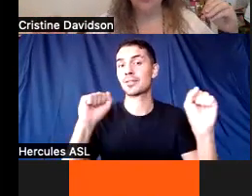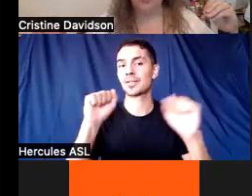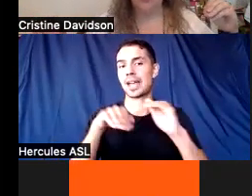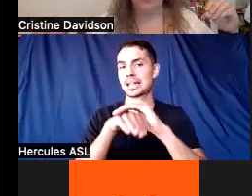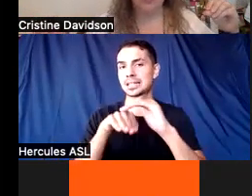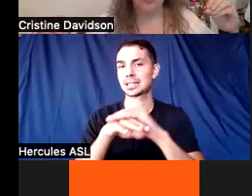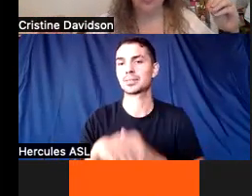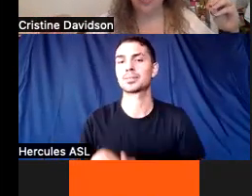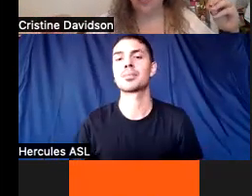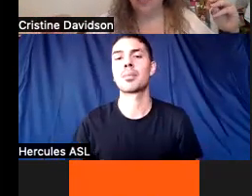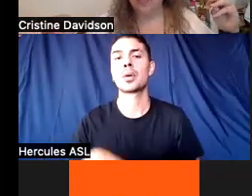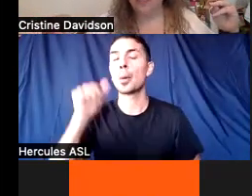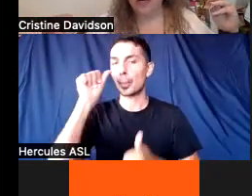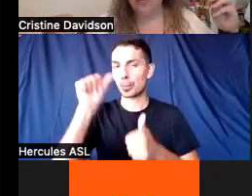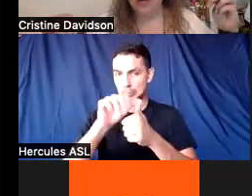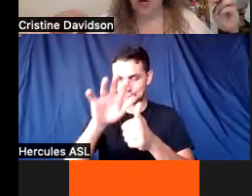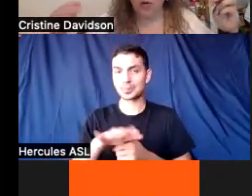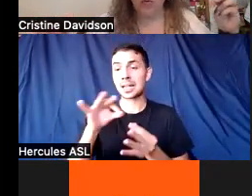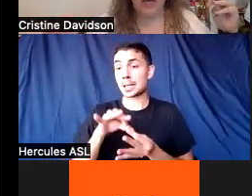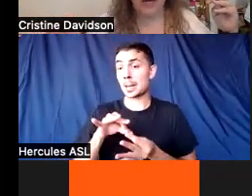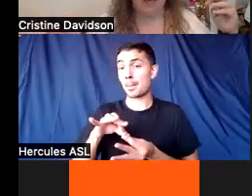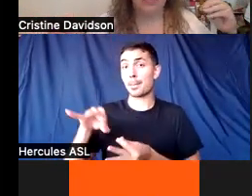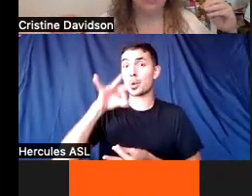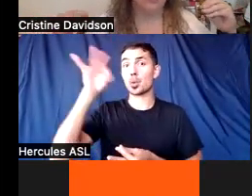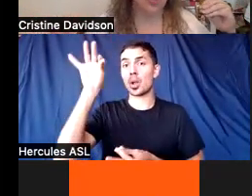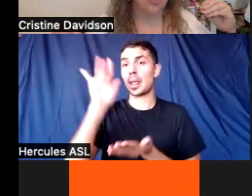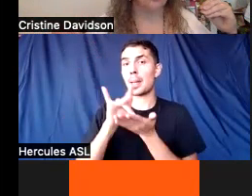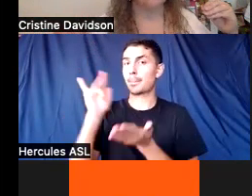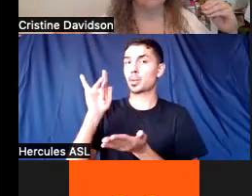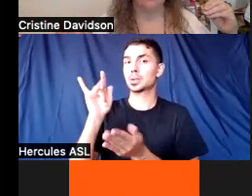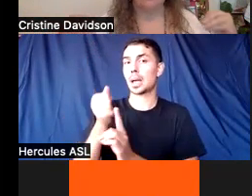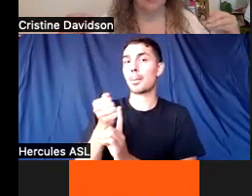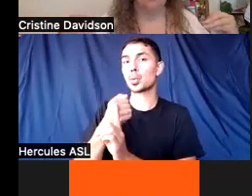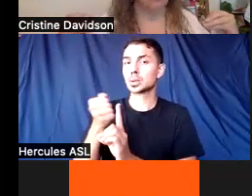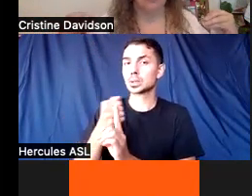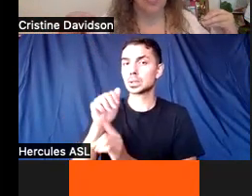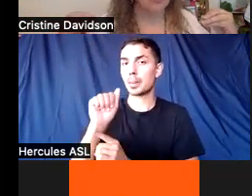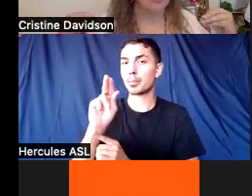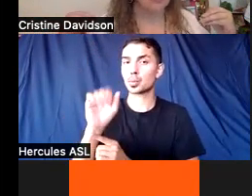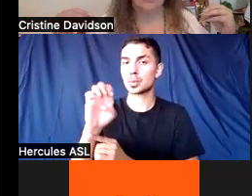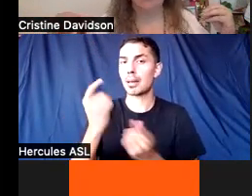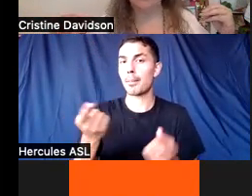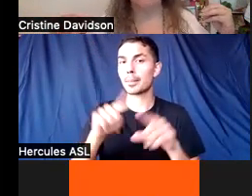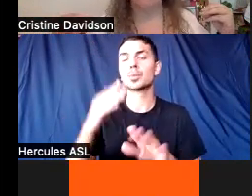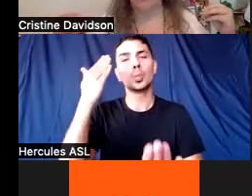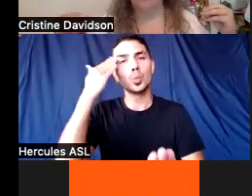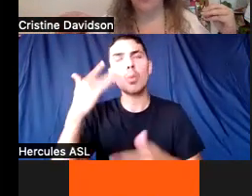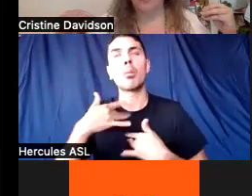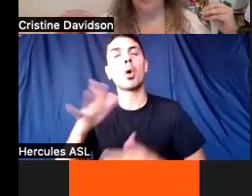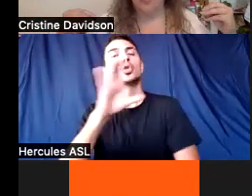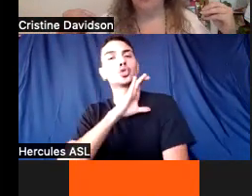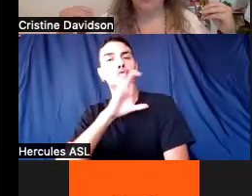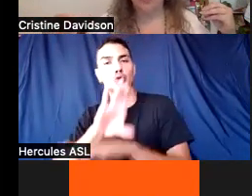abuse. So spiritual, we know that it happens in the church and stuff like that, but we're not exempt